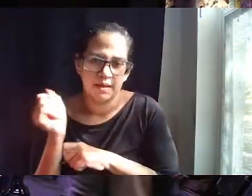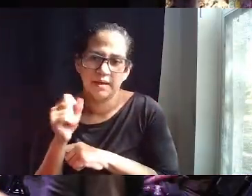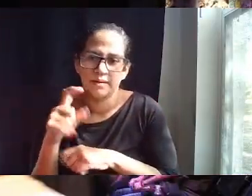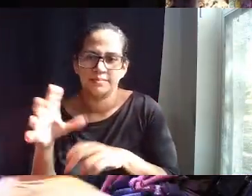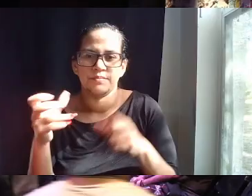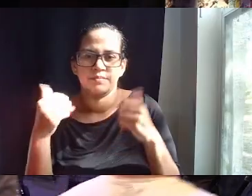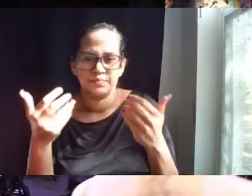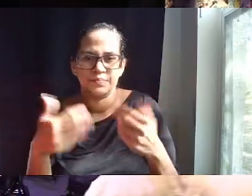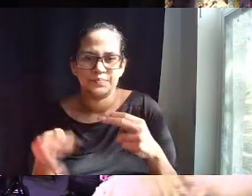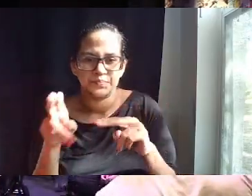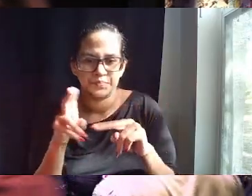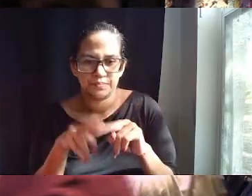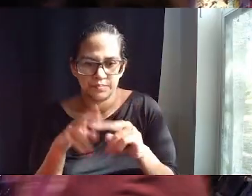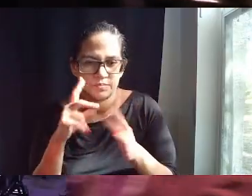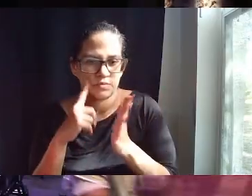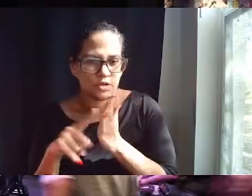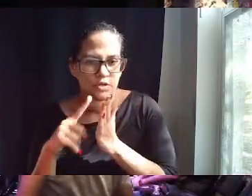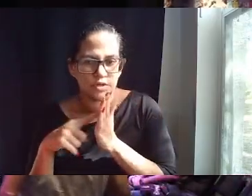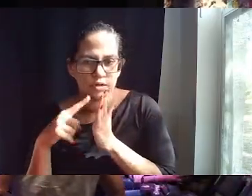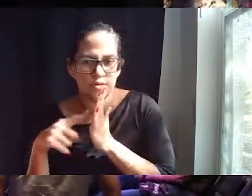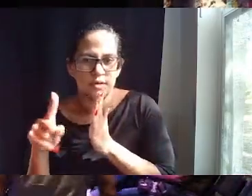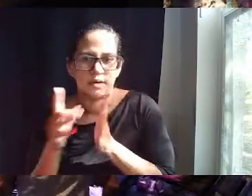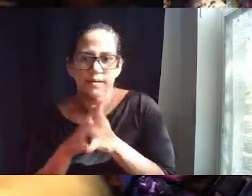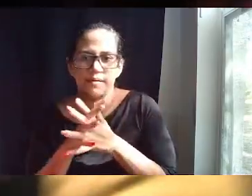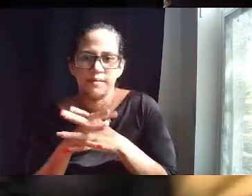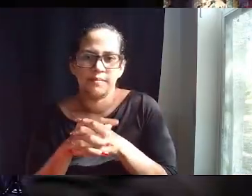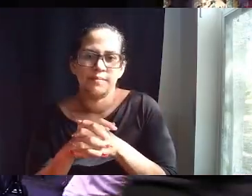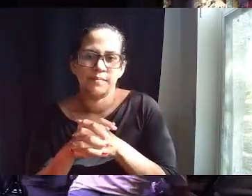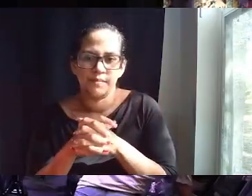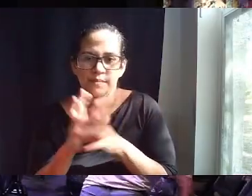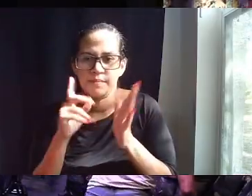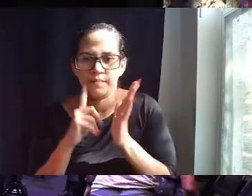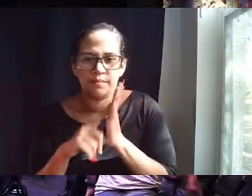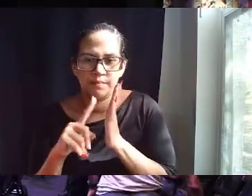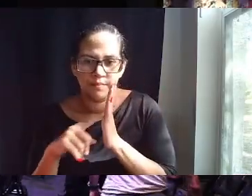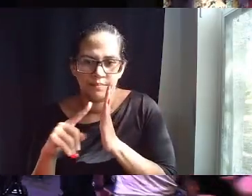check, check, check. Check, check, check. They're working. Beautiful. Yeah, great.